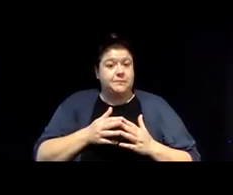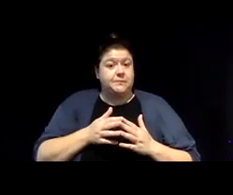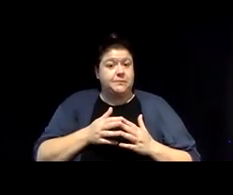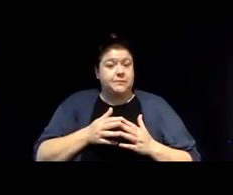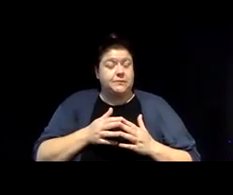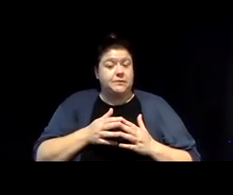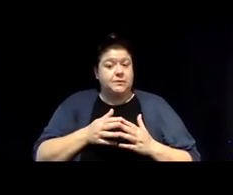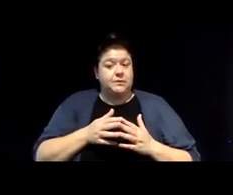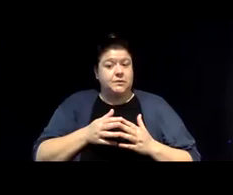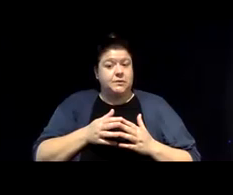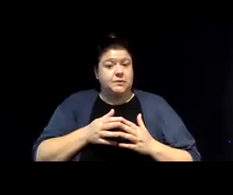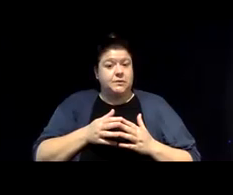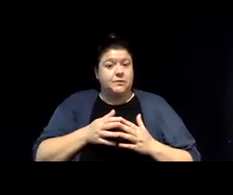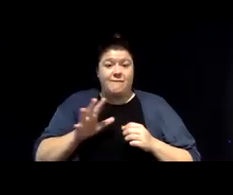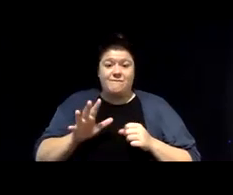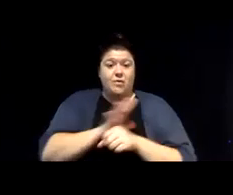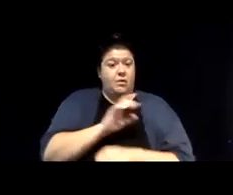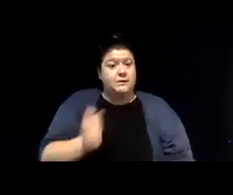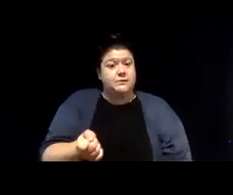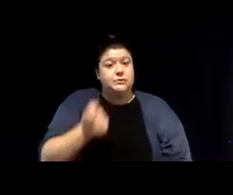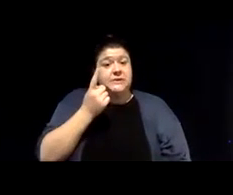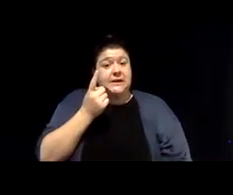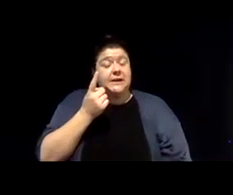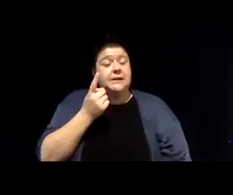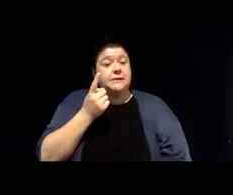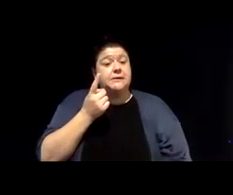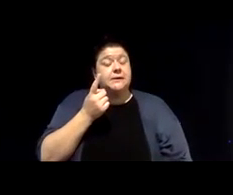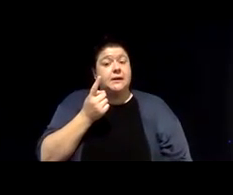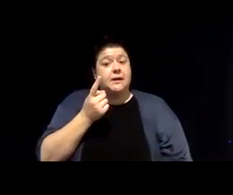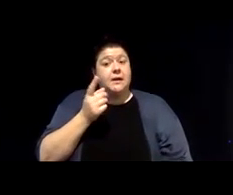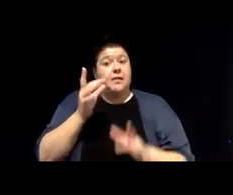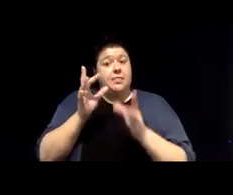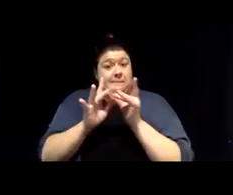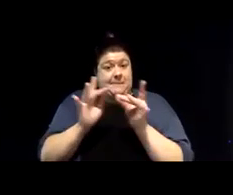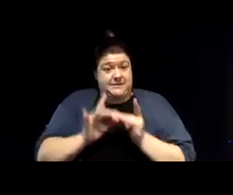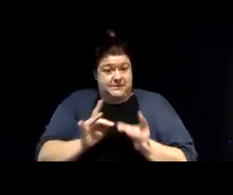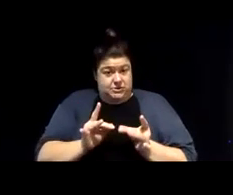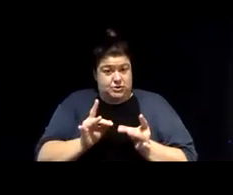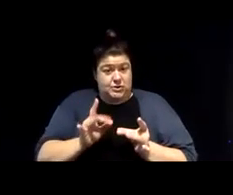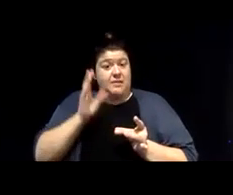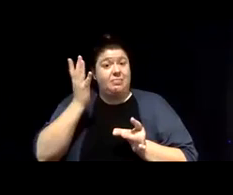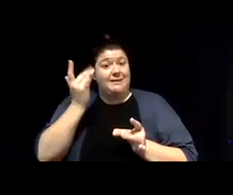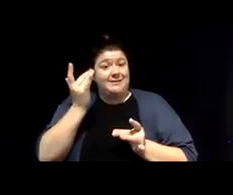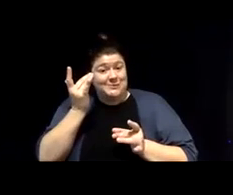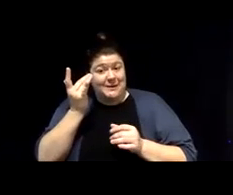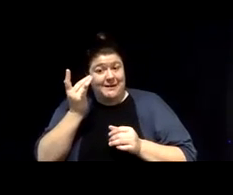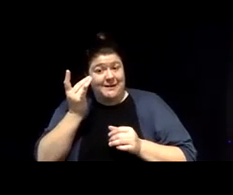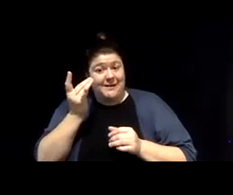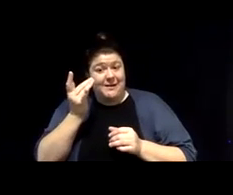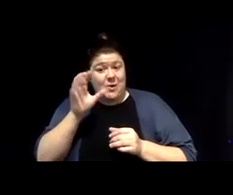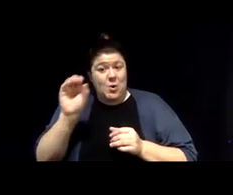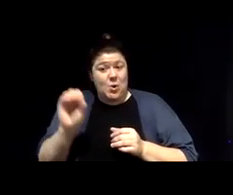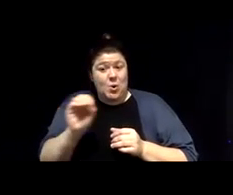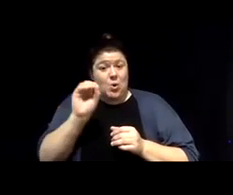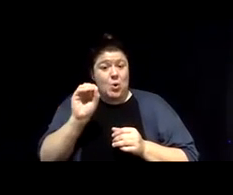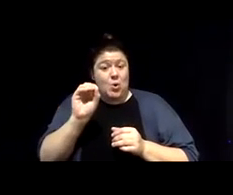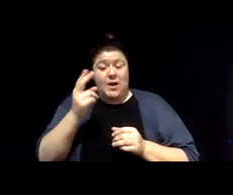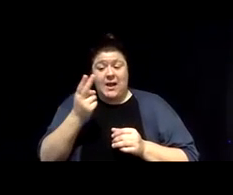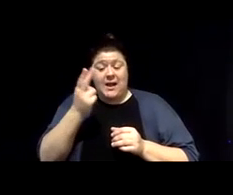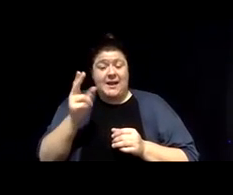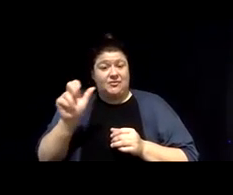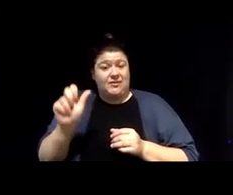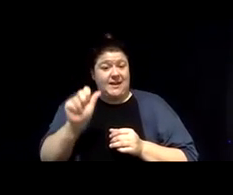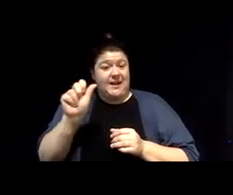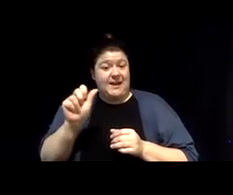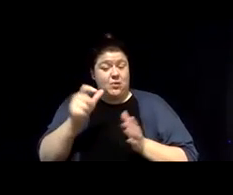to fully understand what's being said. Okay, and this is the reason that the Oregon Health Authority requires that you